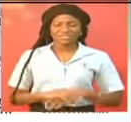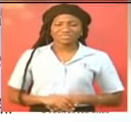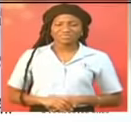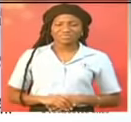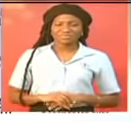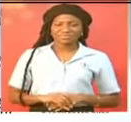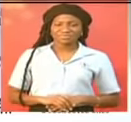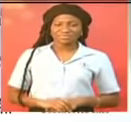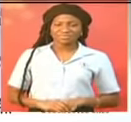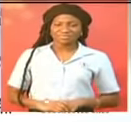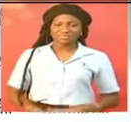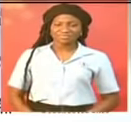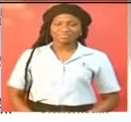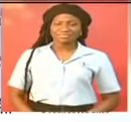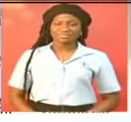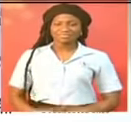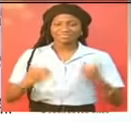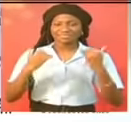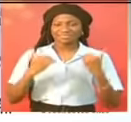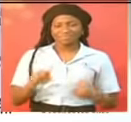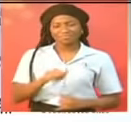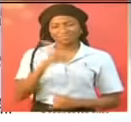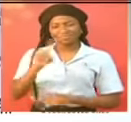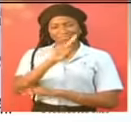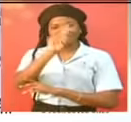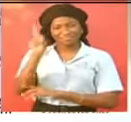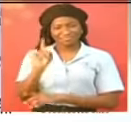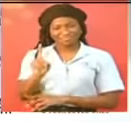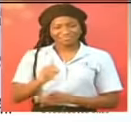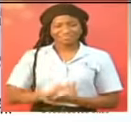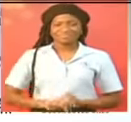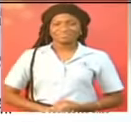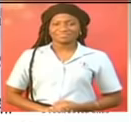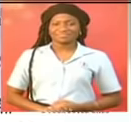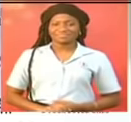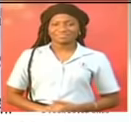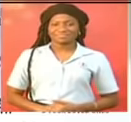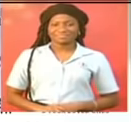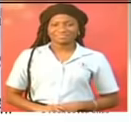Singh. We now go to Guardian Media to field your first two questions.